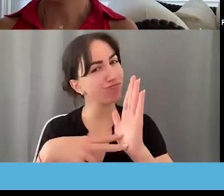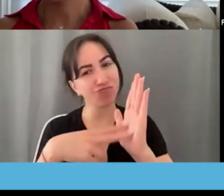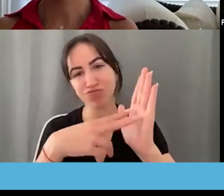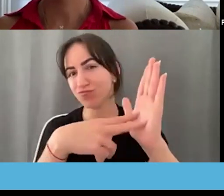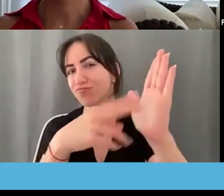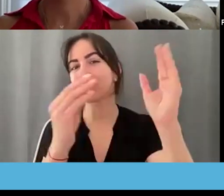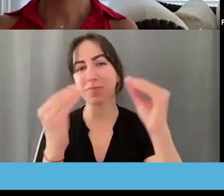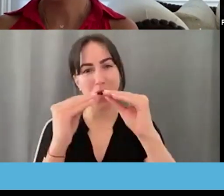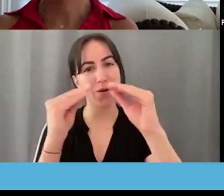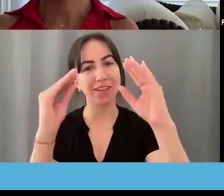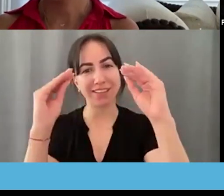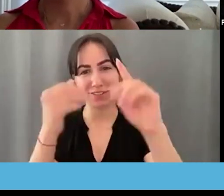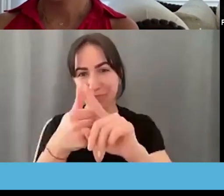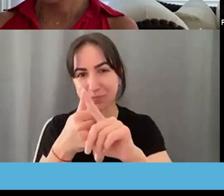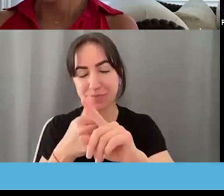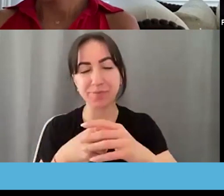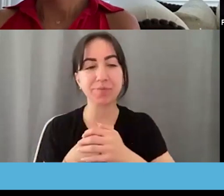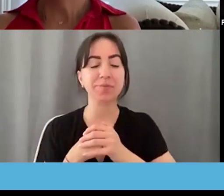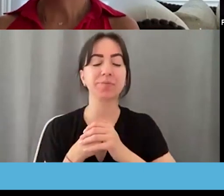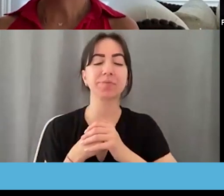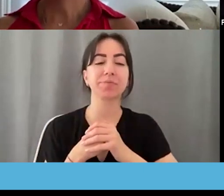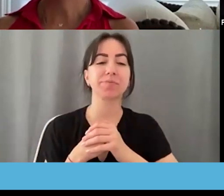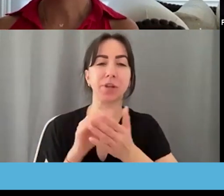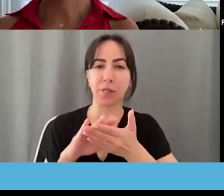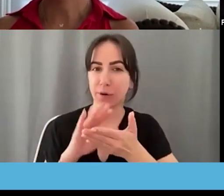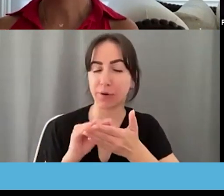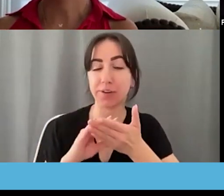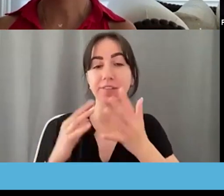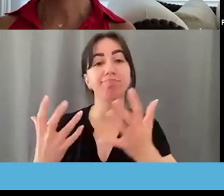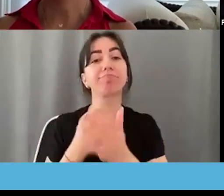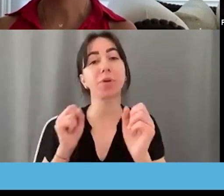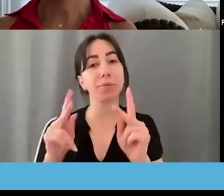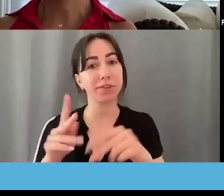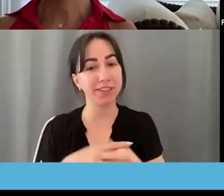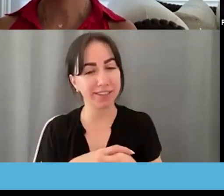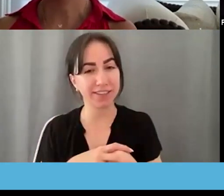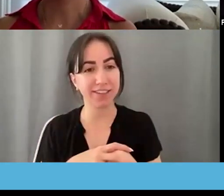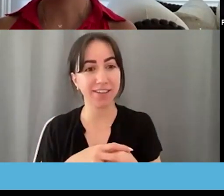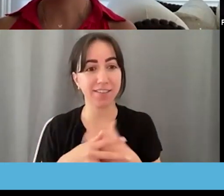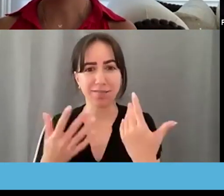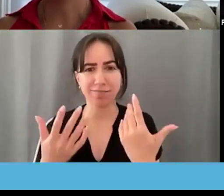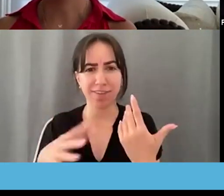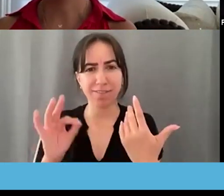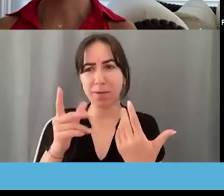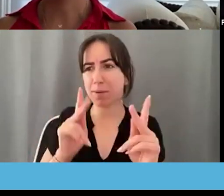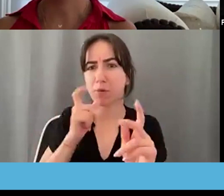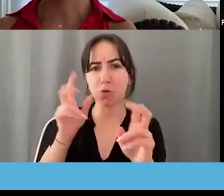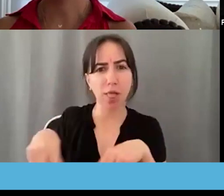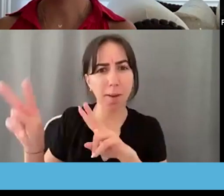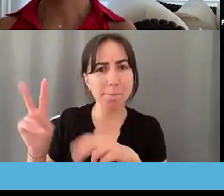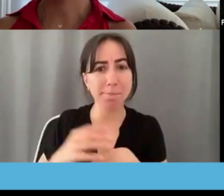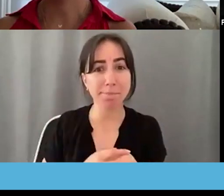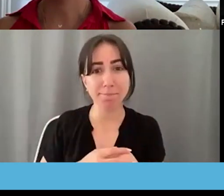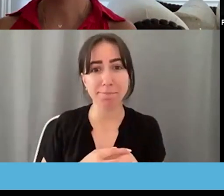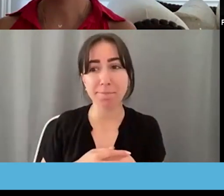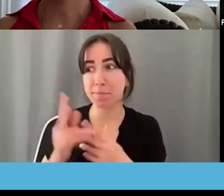read, and educate yourself. Take chances and also find your role models. Because role models,